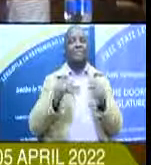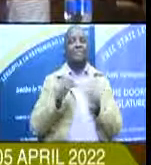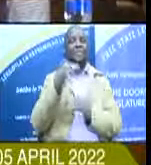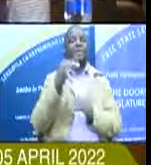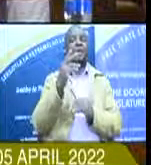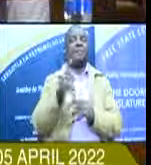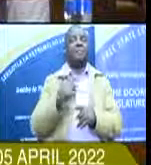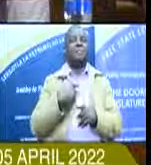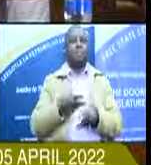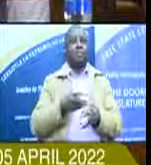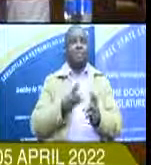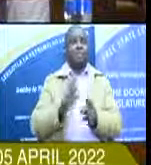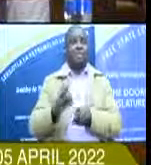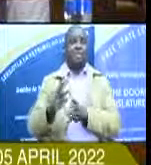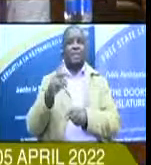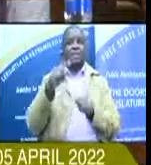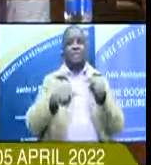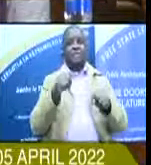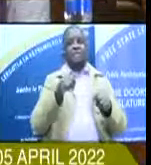of primary health.